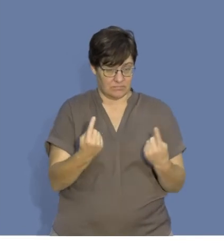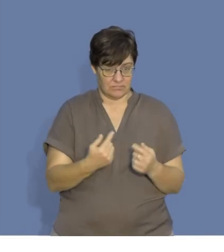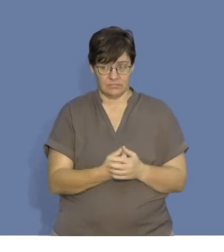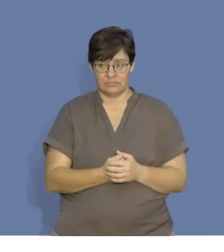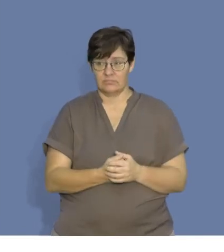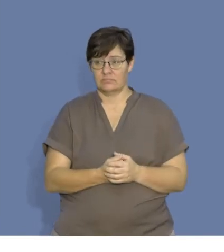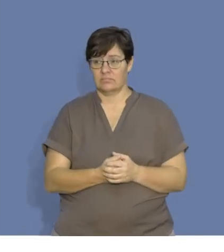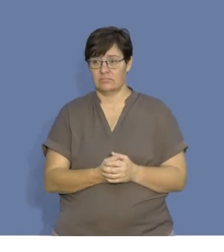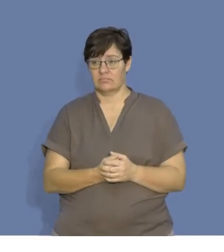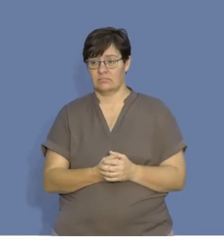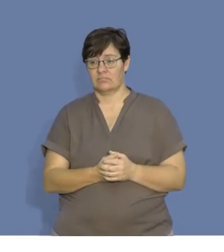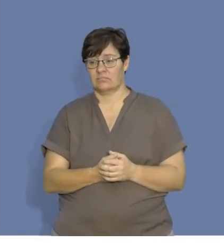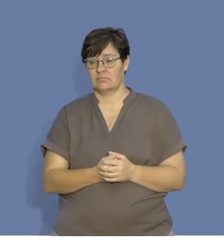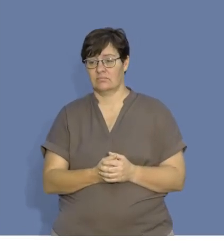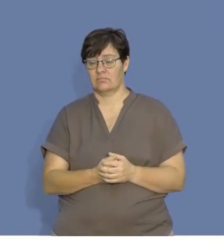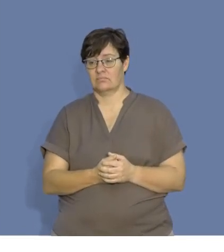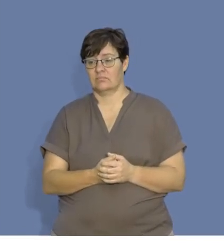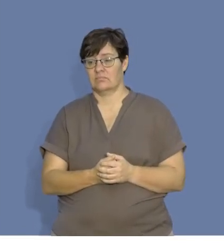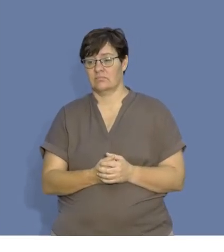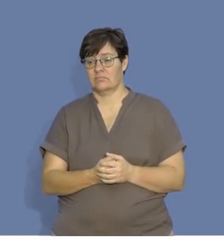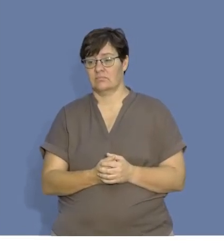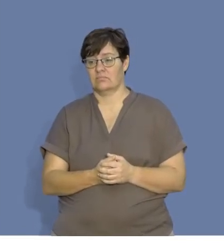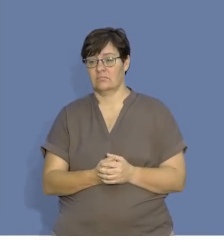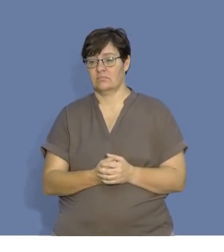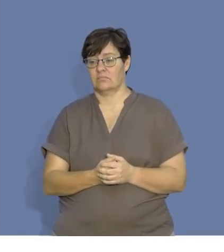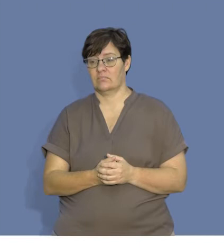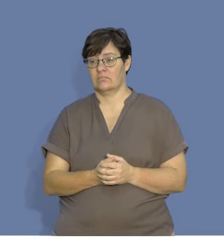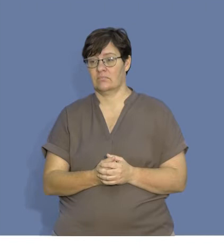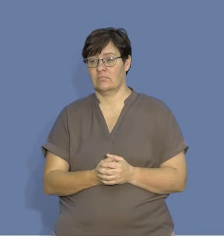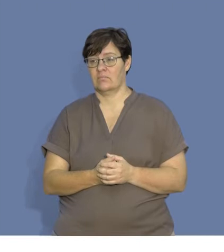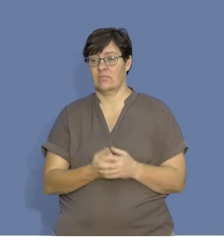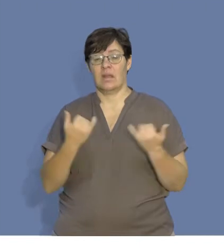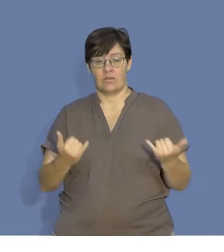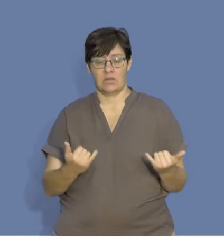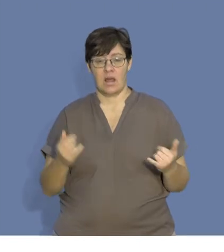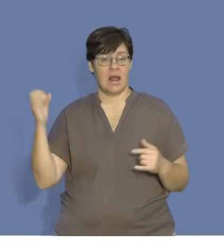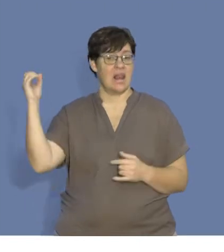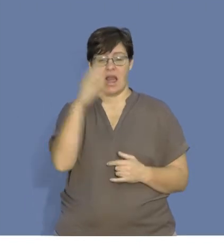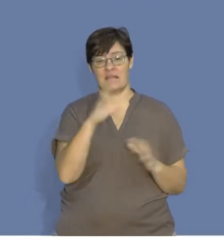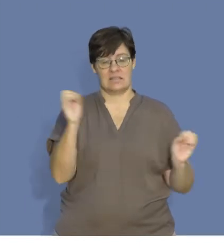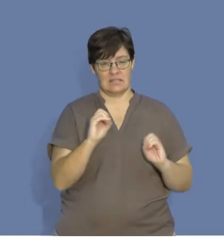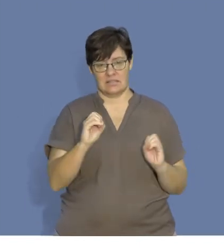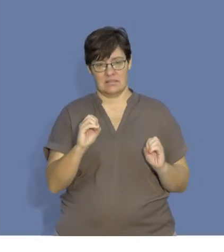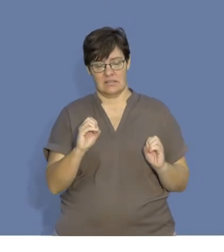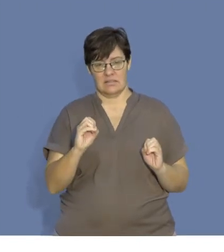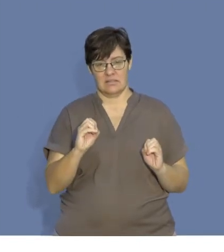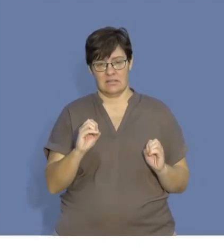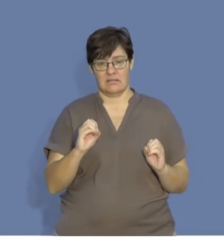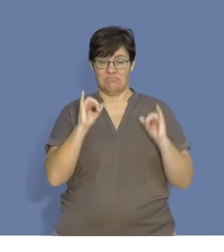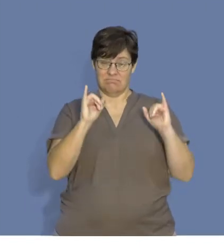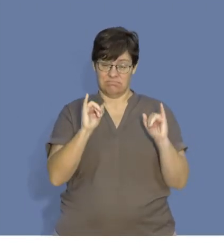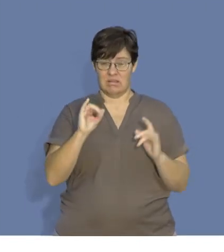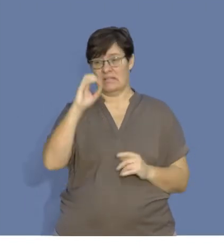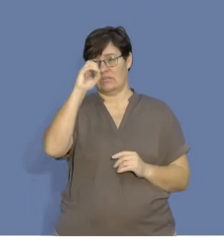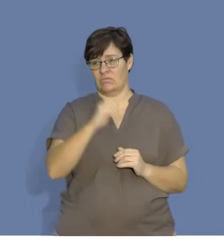switched on. Okay, so we're going to switch it on. And currently, there's no light. The intensity is 0. So